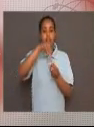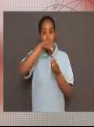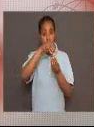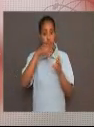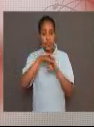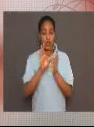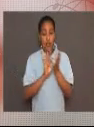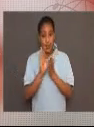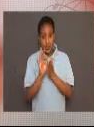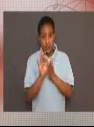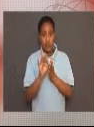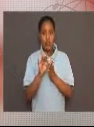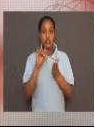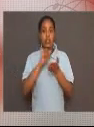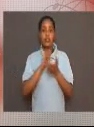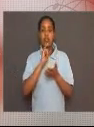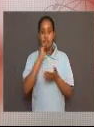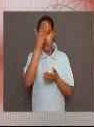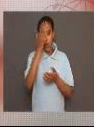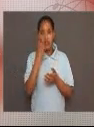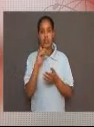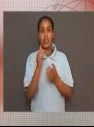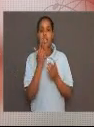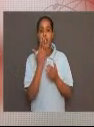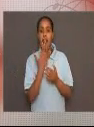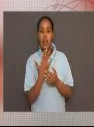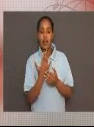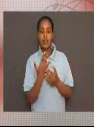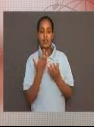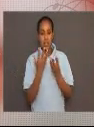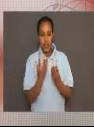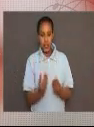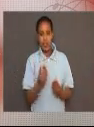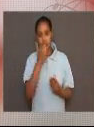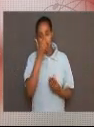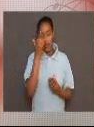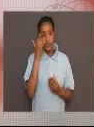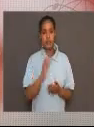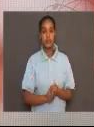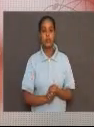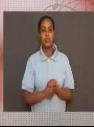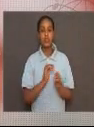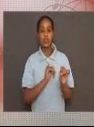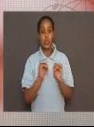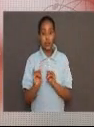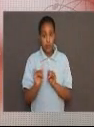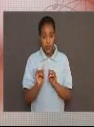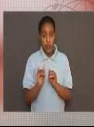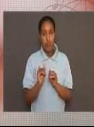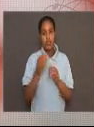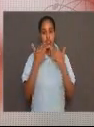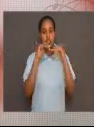number. That is why the color slightly darkened. In terms of